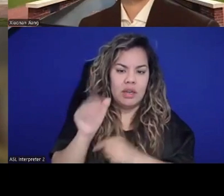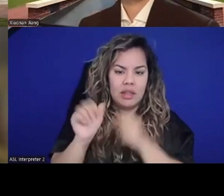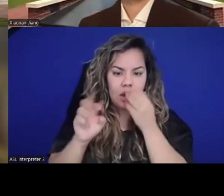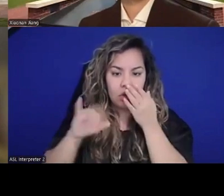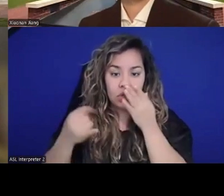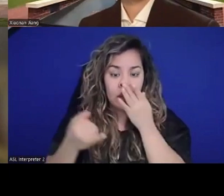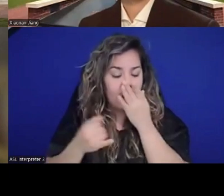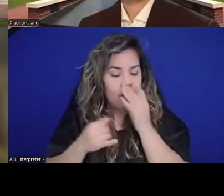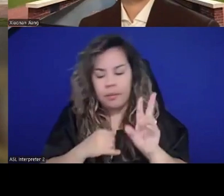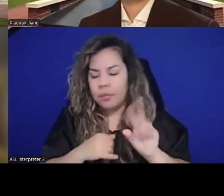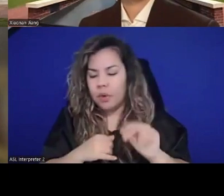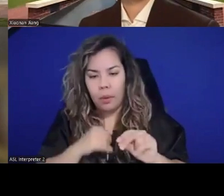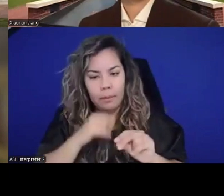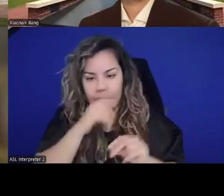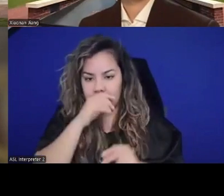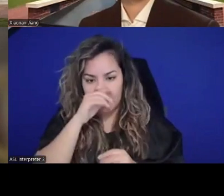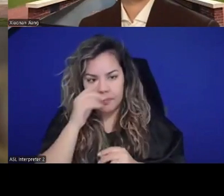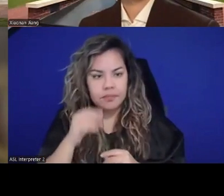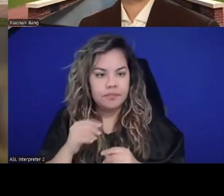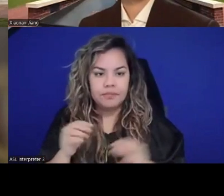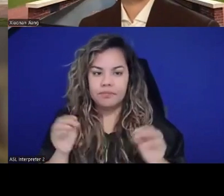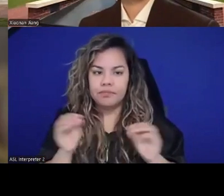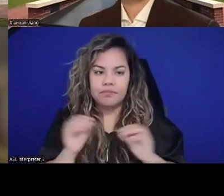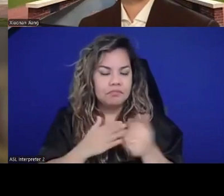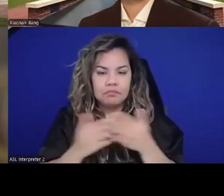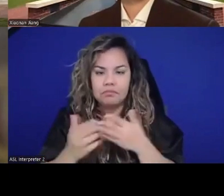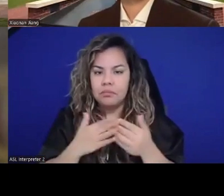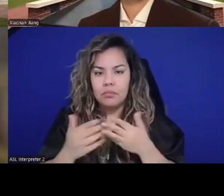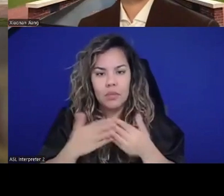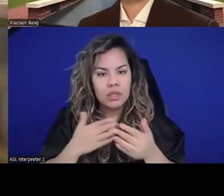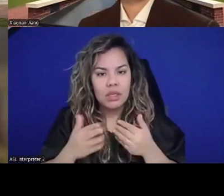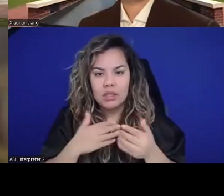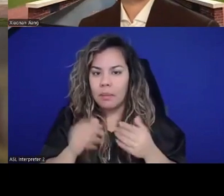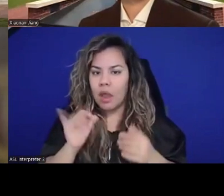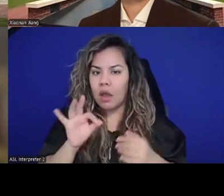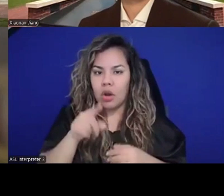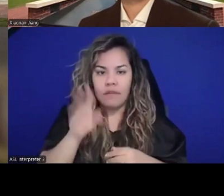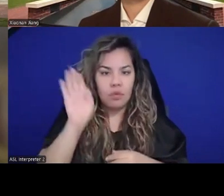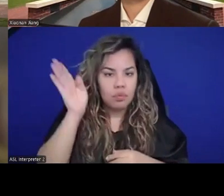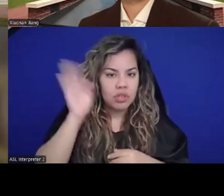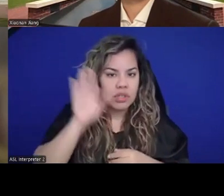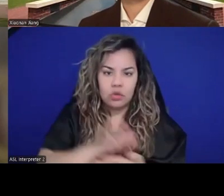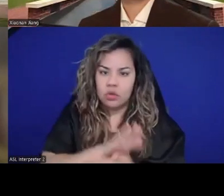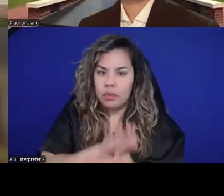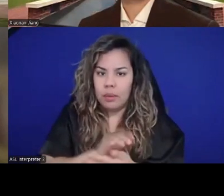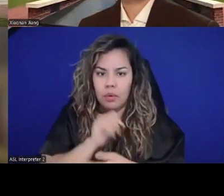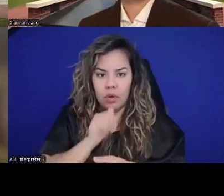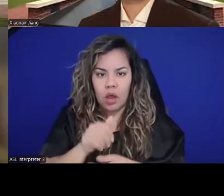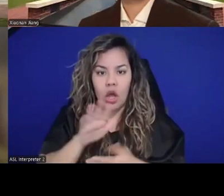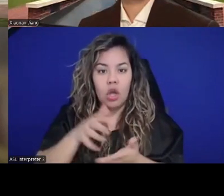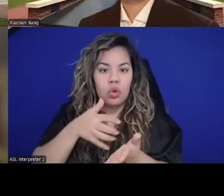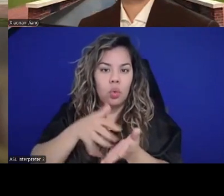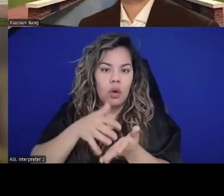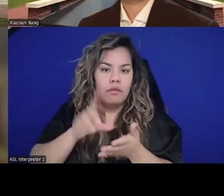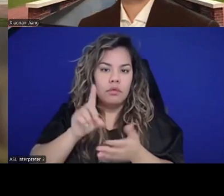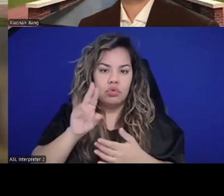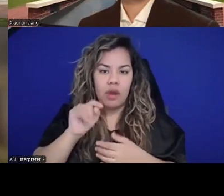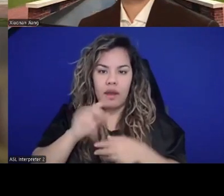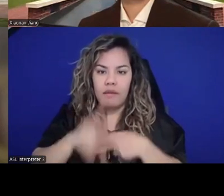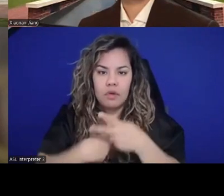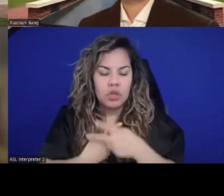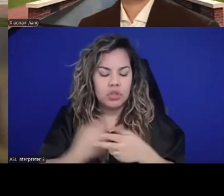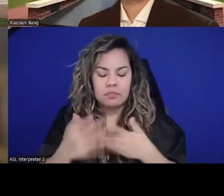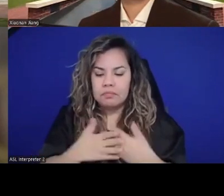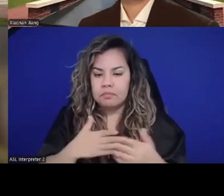no. It doesn't matter whether you presented the paper, the draft version of it at AERA or